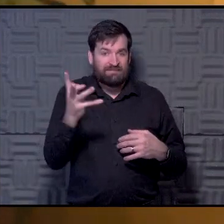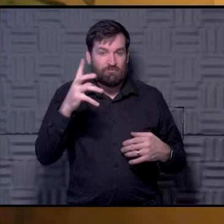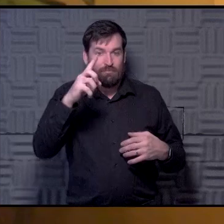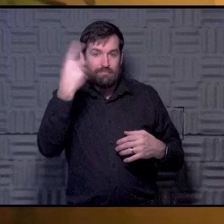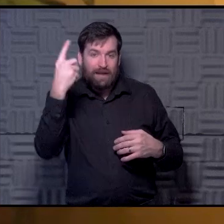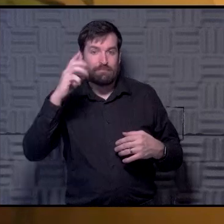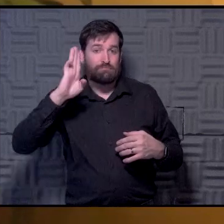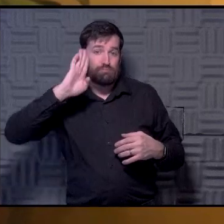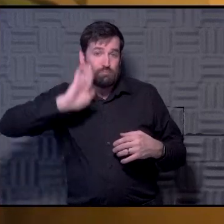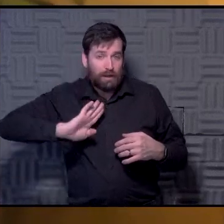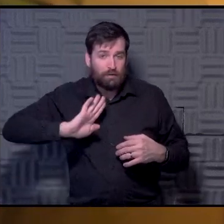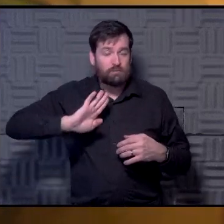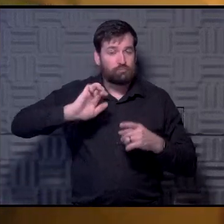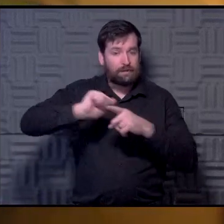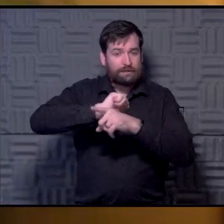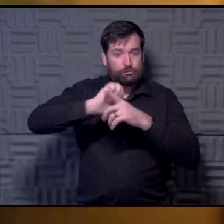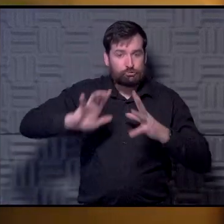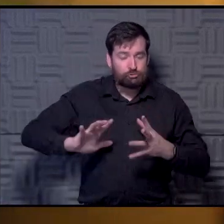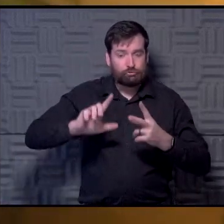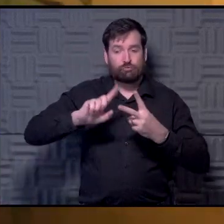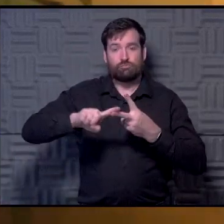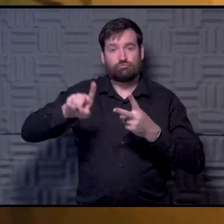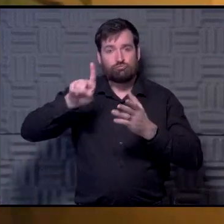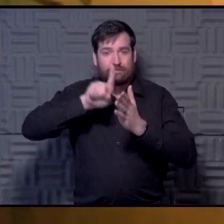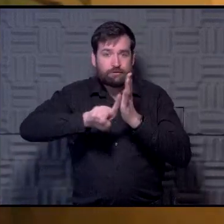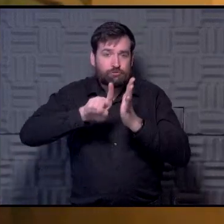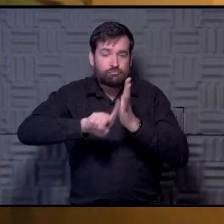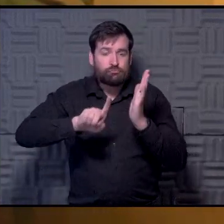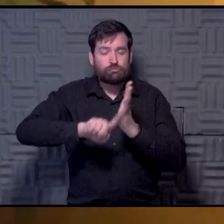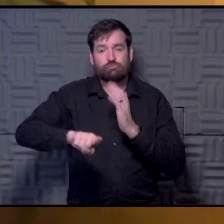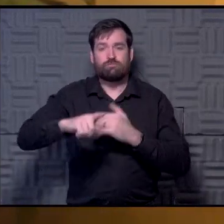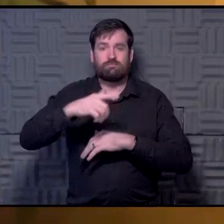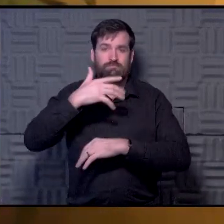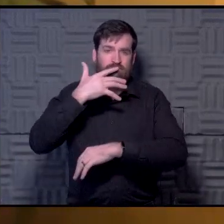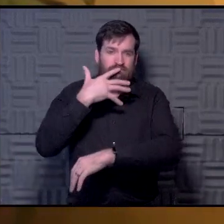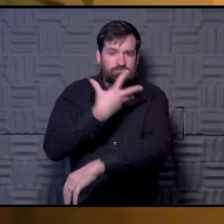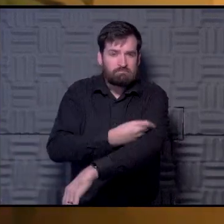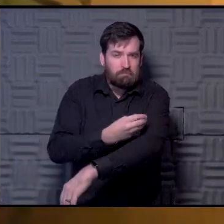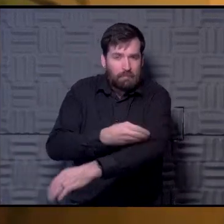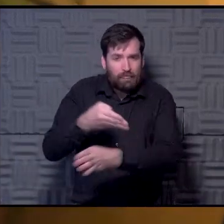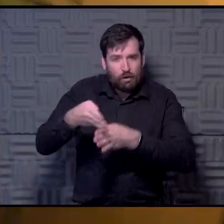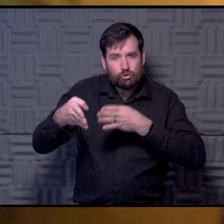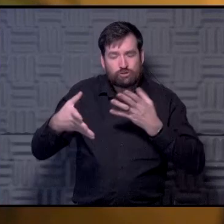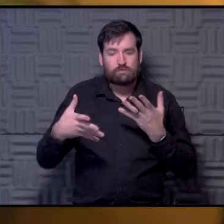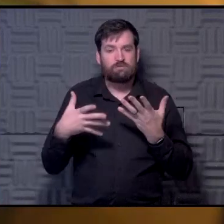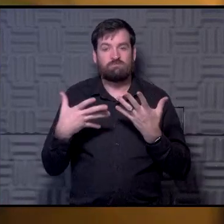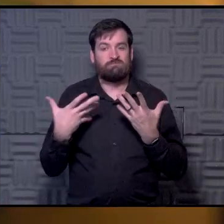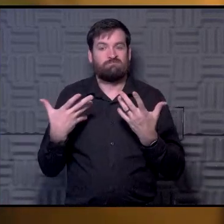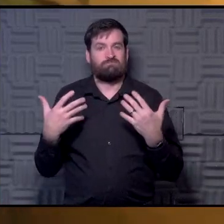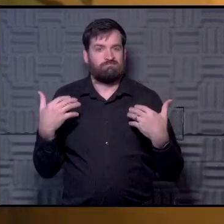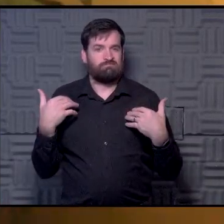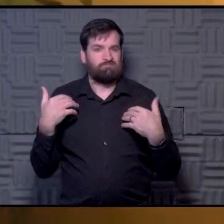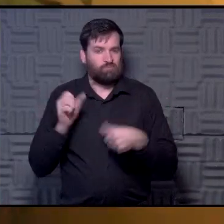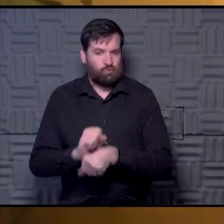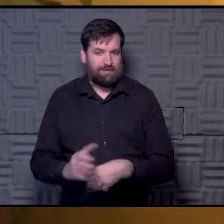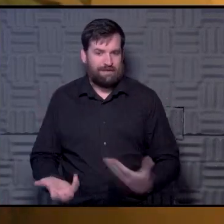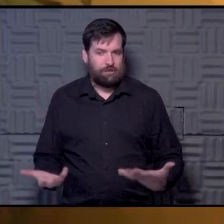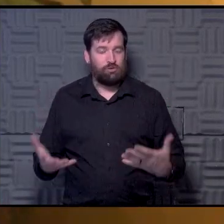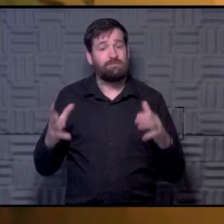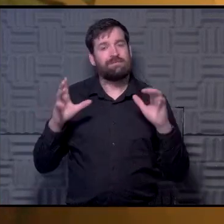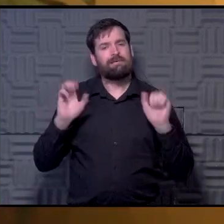Brown practitioners, researchers, pathologists who are employed by our organizations who